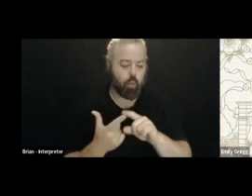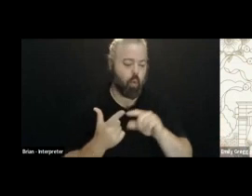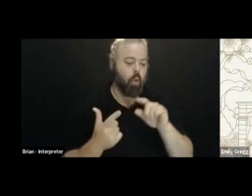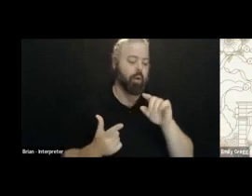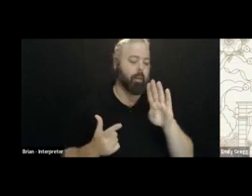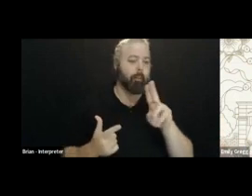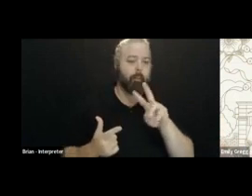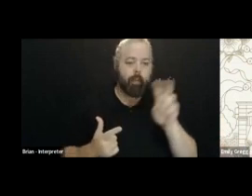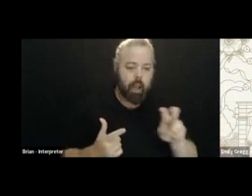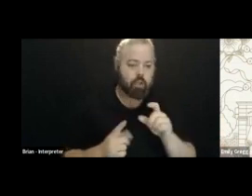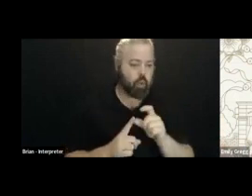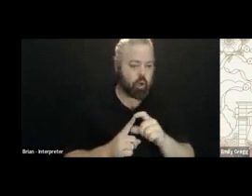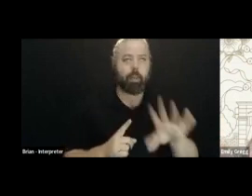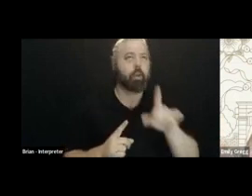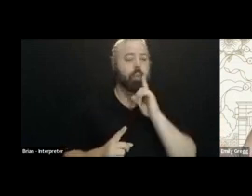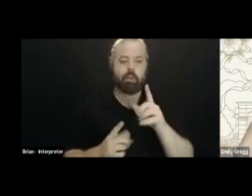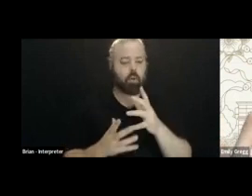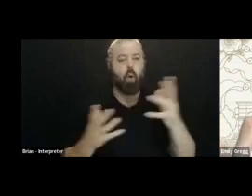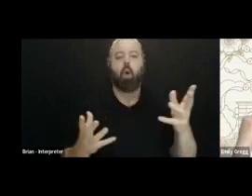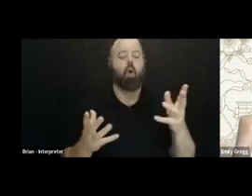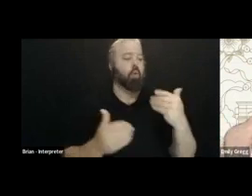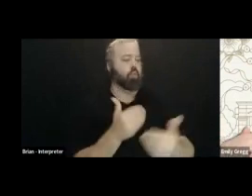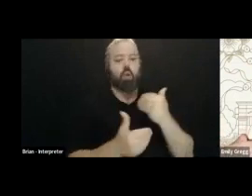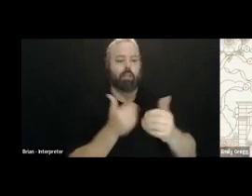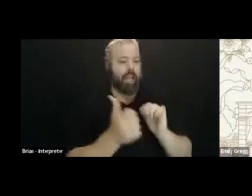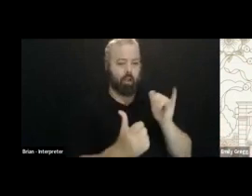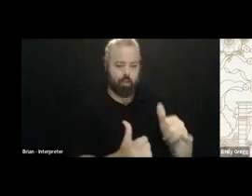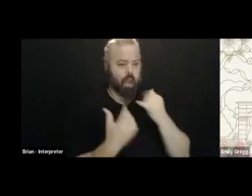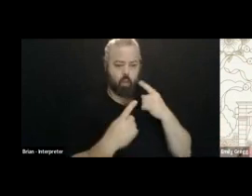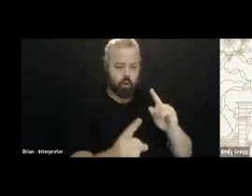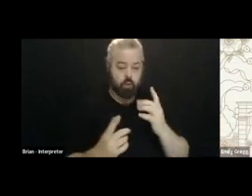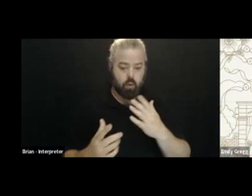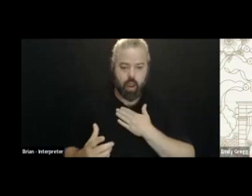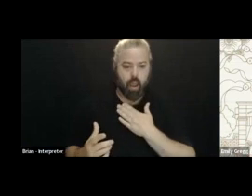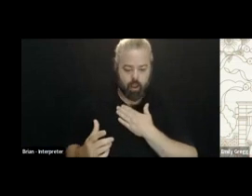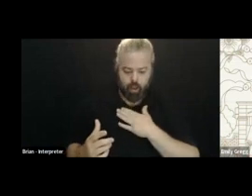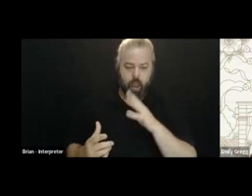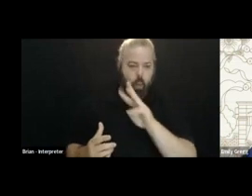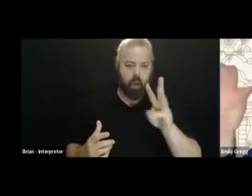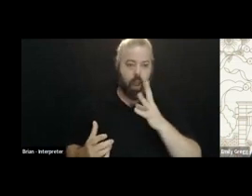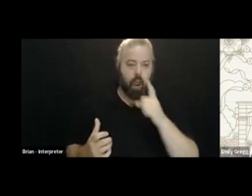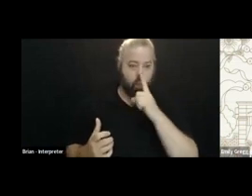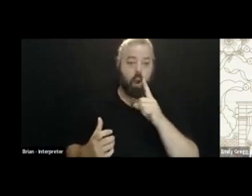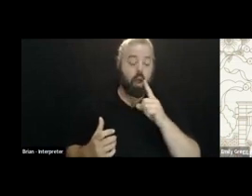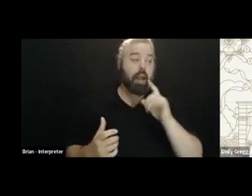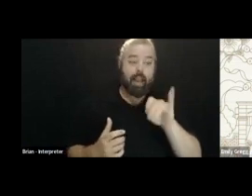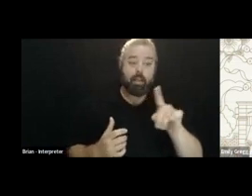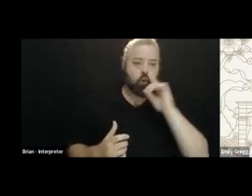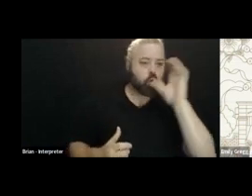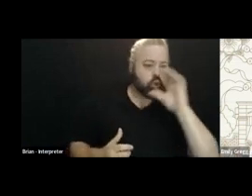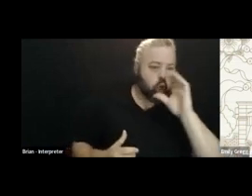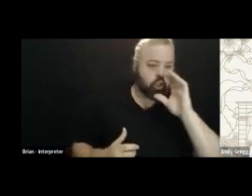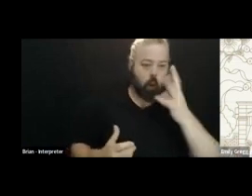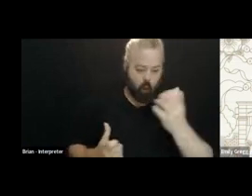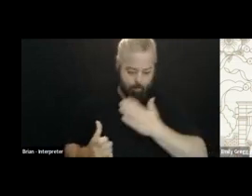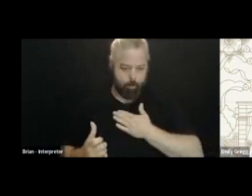whole wizardry to it, right? We want our web page to show up in the top Google hits. Therefore, we put as many of these crazy words